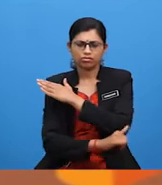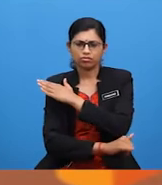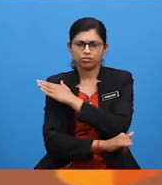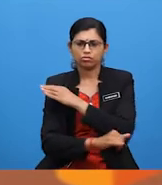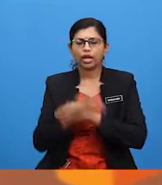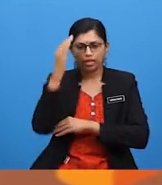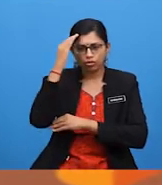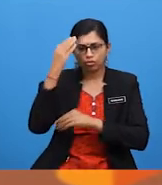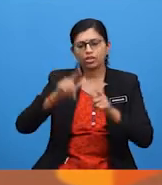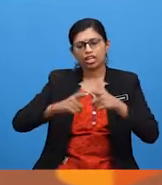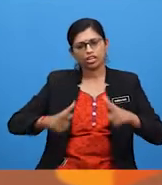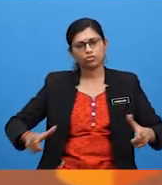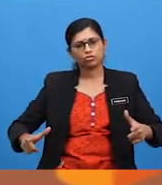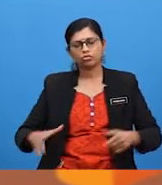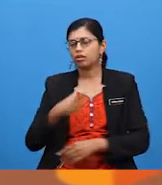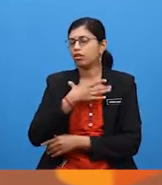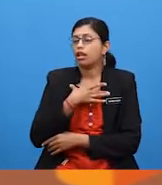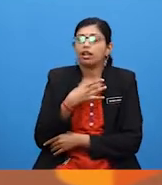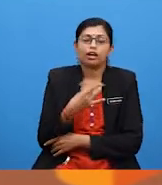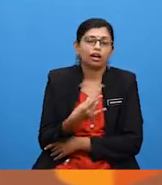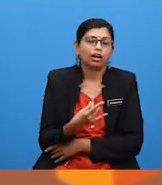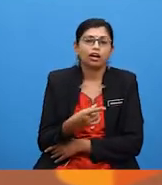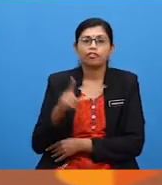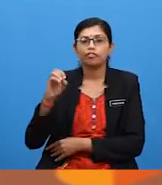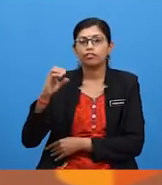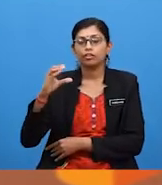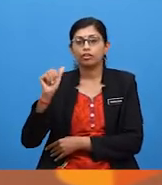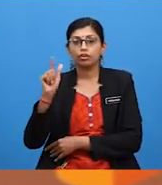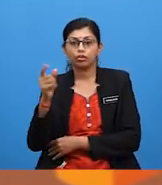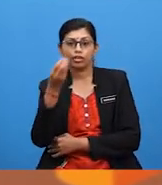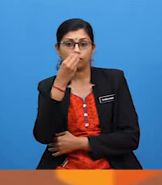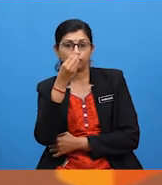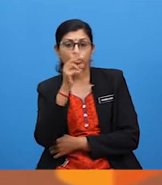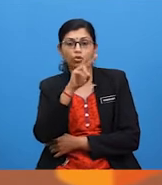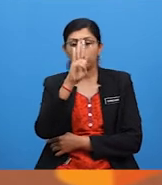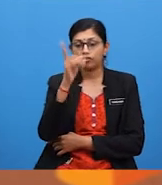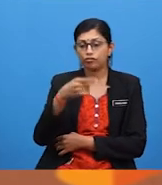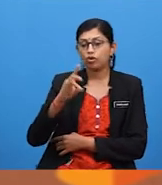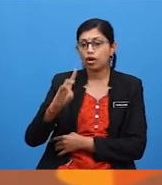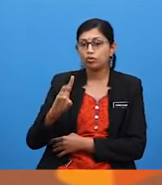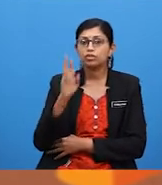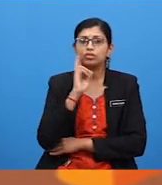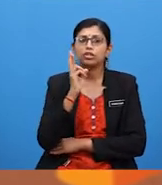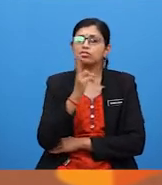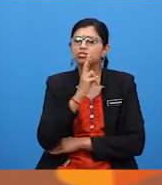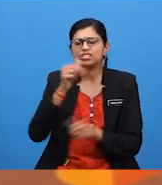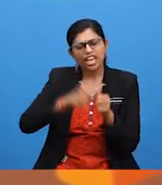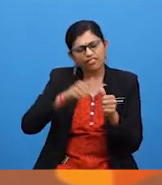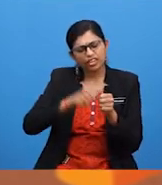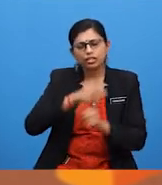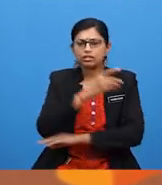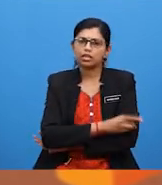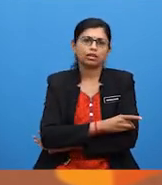Secondly, I love local food and we have 24 hours restaurants operating every